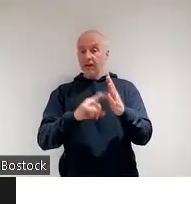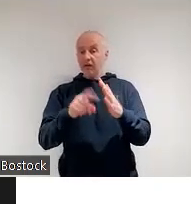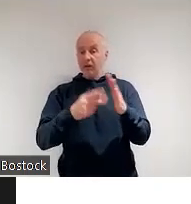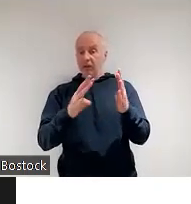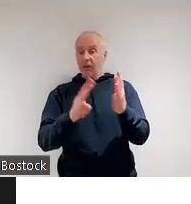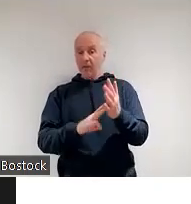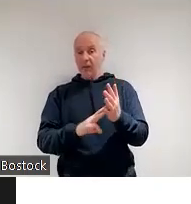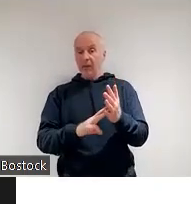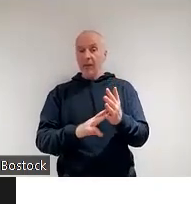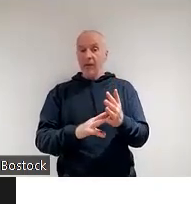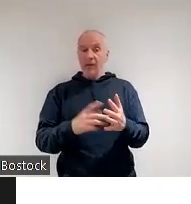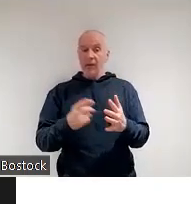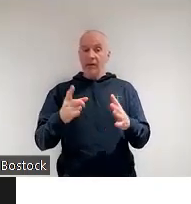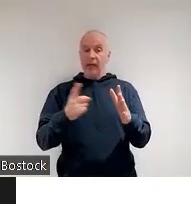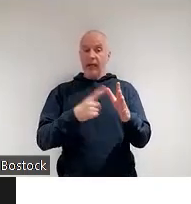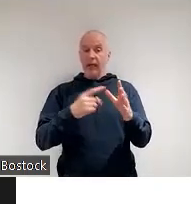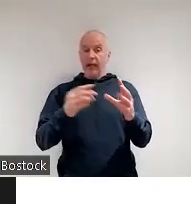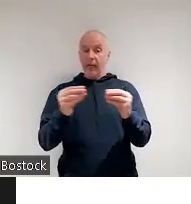This one is coming from ABB.